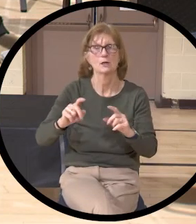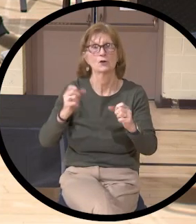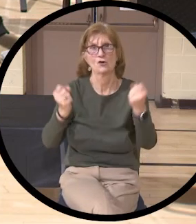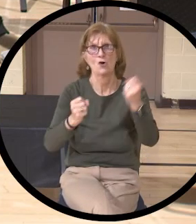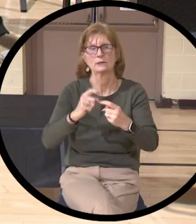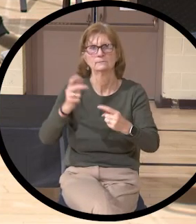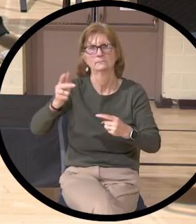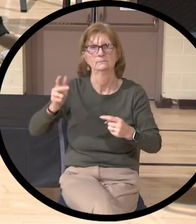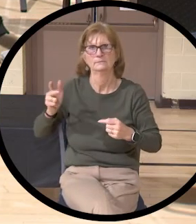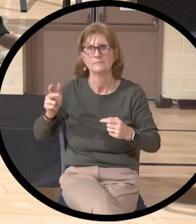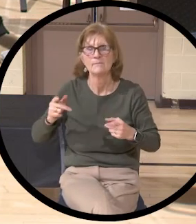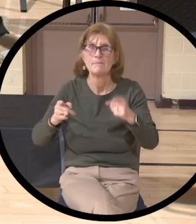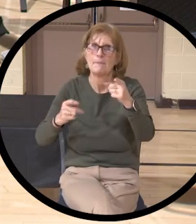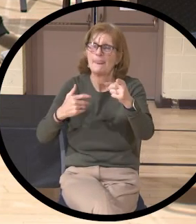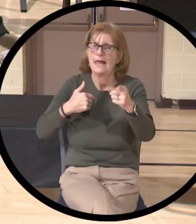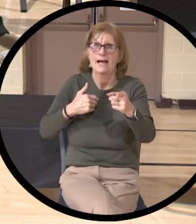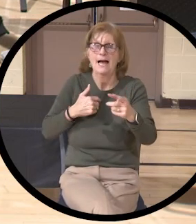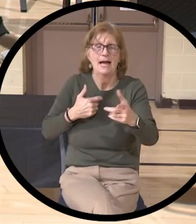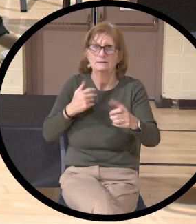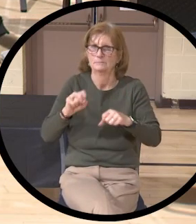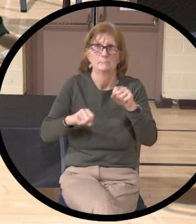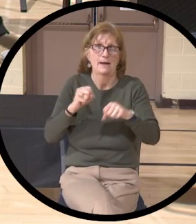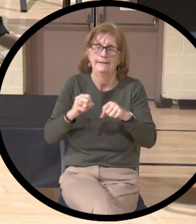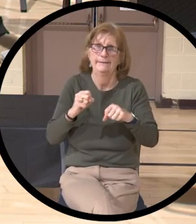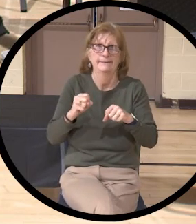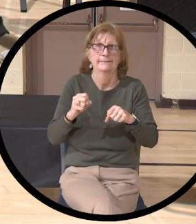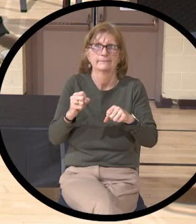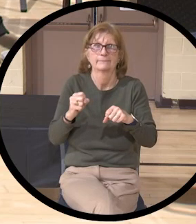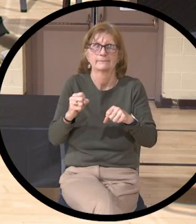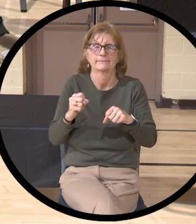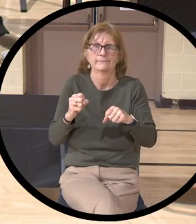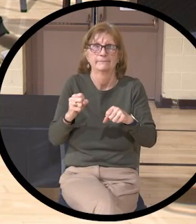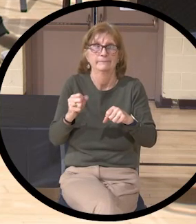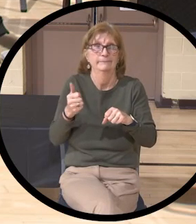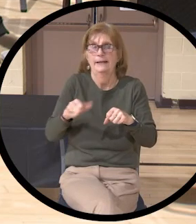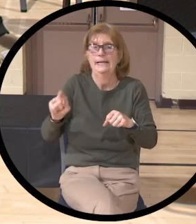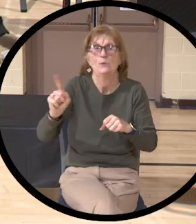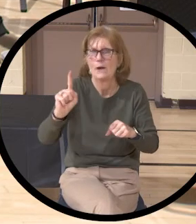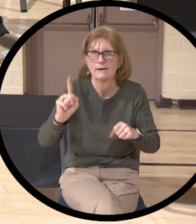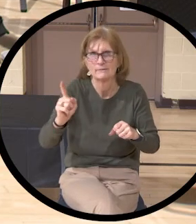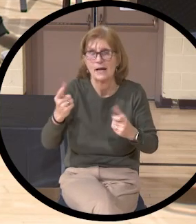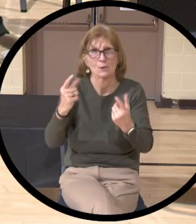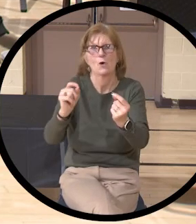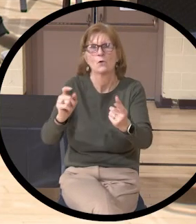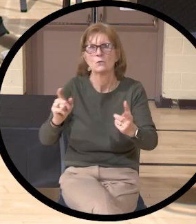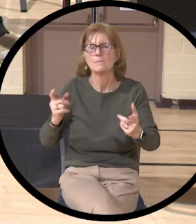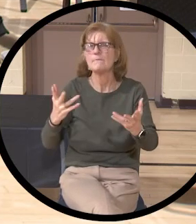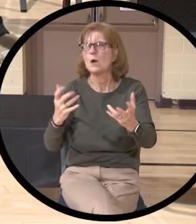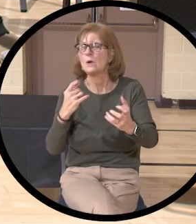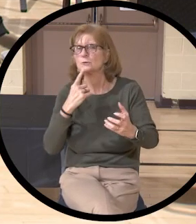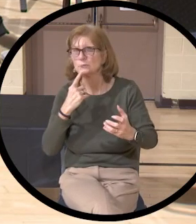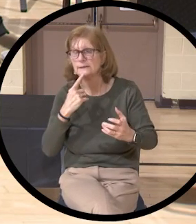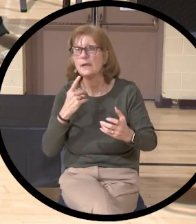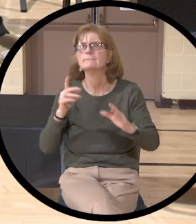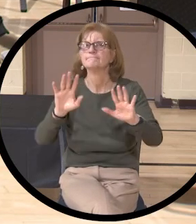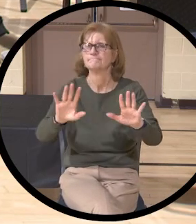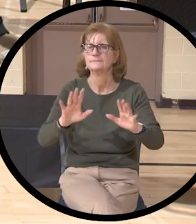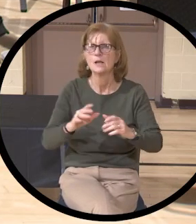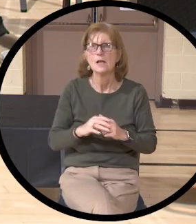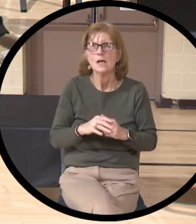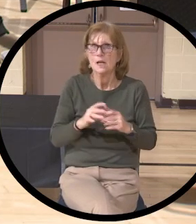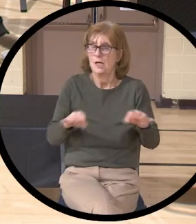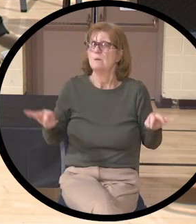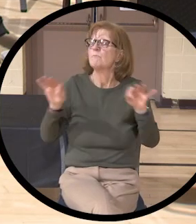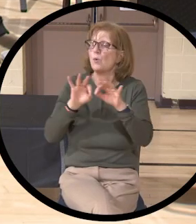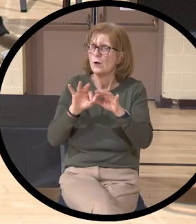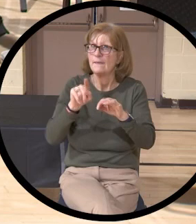someone who has to bike on Negley, basically if I want to get anywhere, I just wanted to say how important those